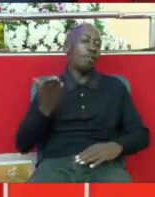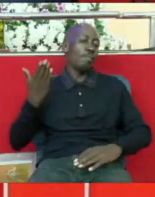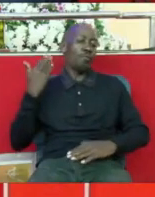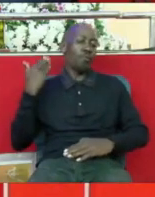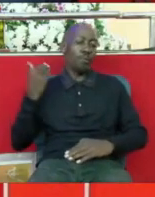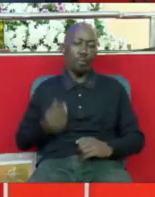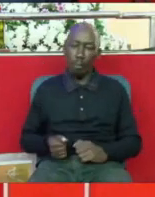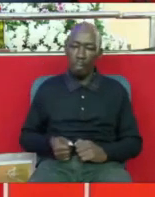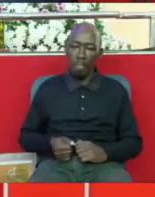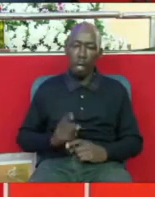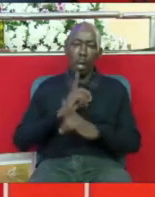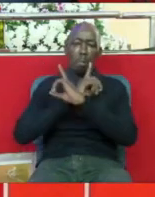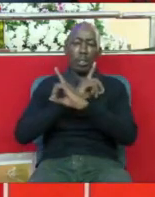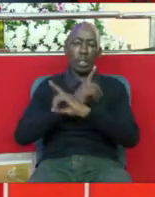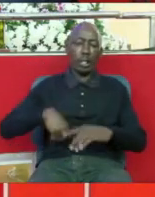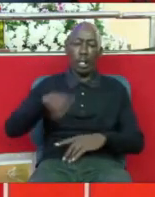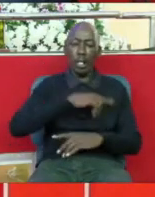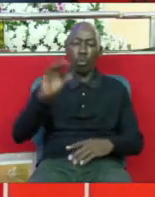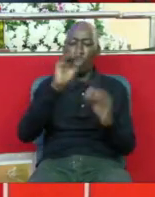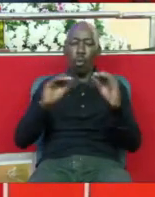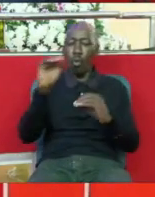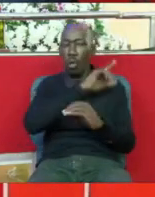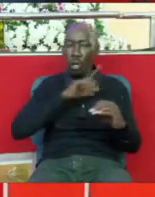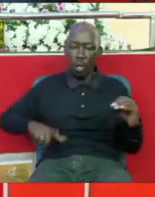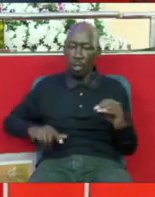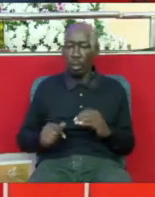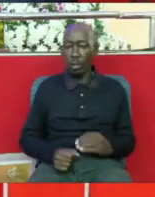awali. Protect us, O Lord. Utulinde, Bwana.